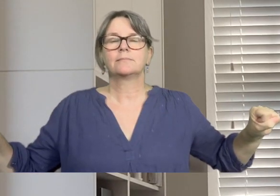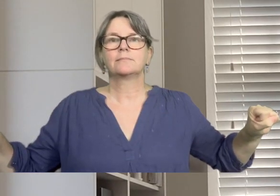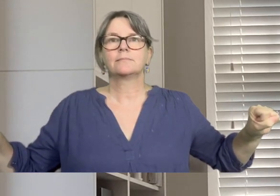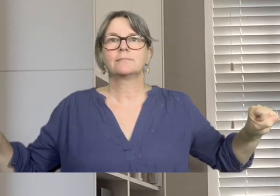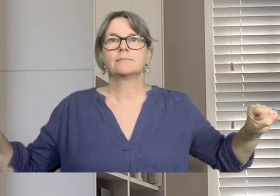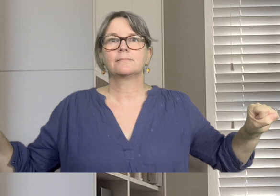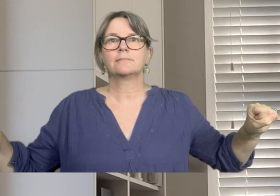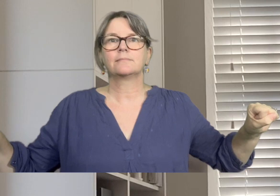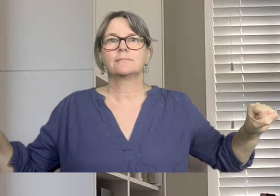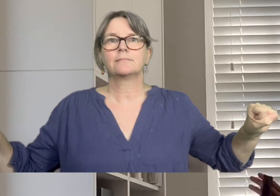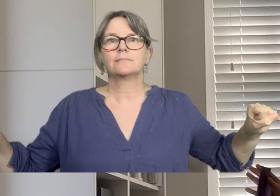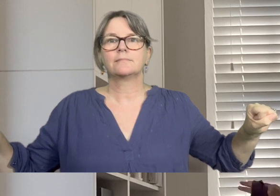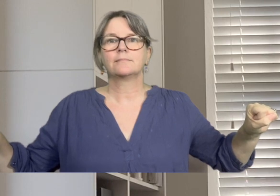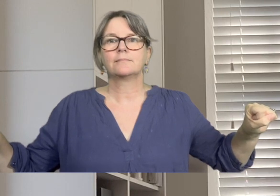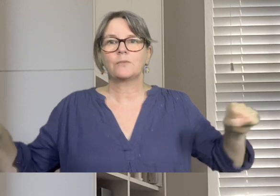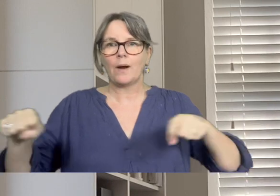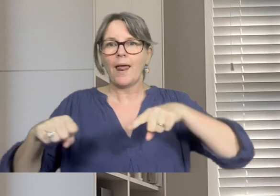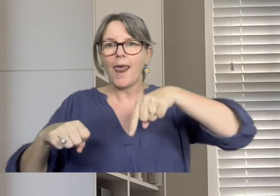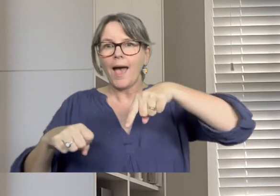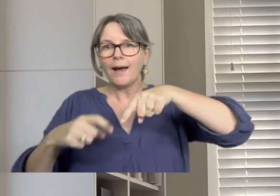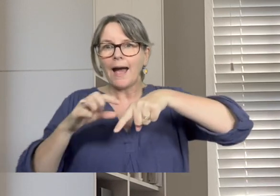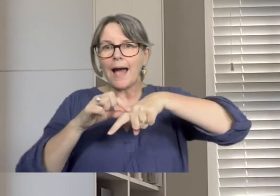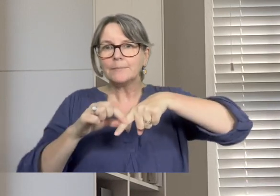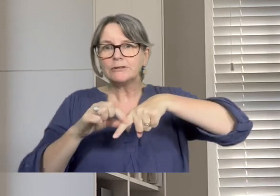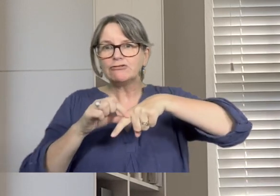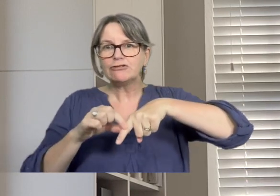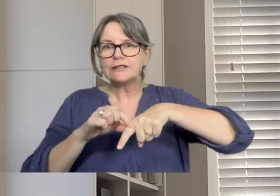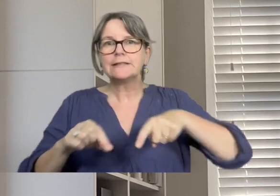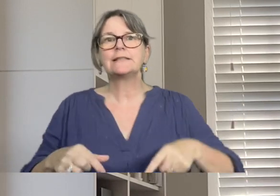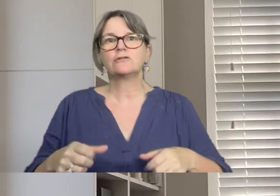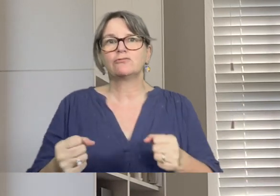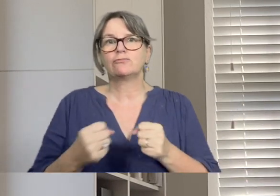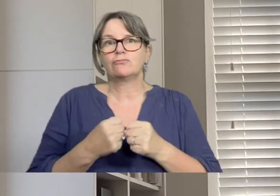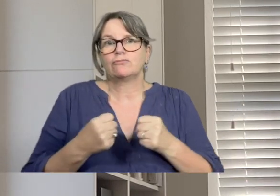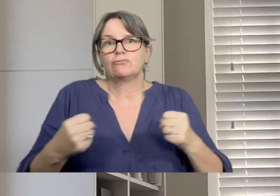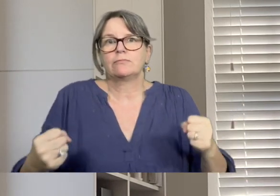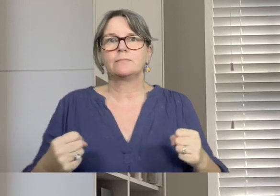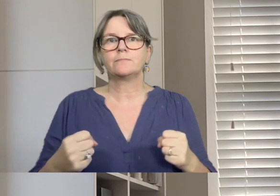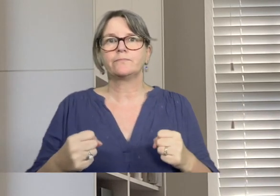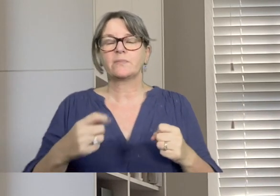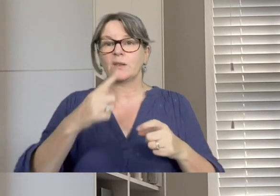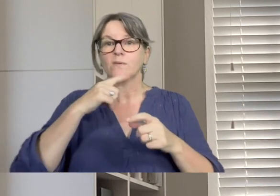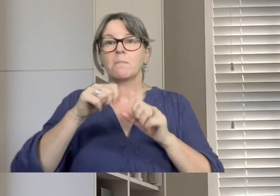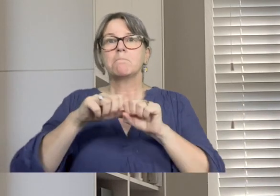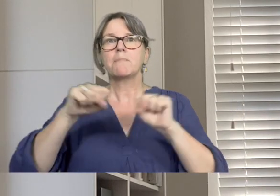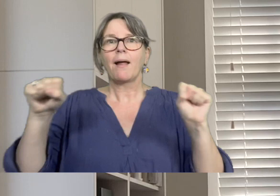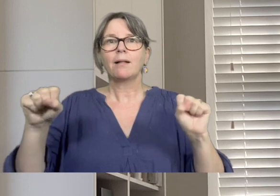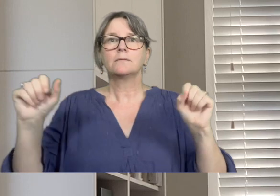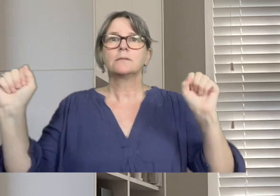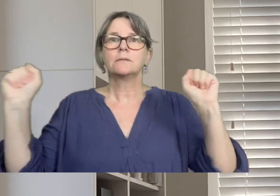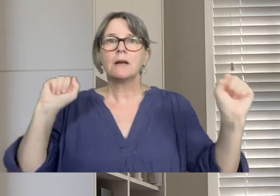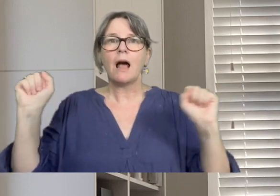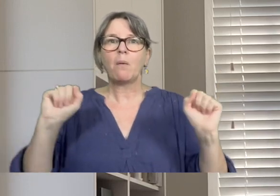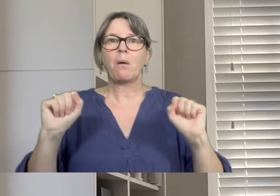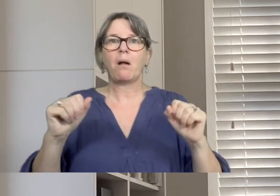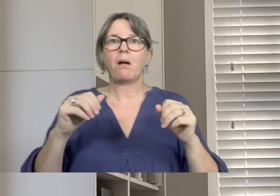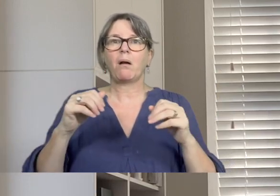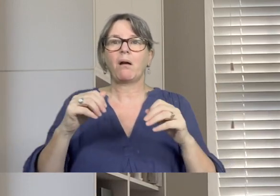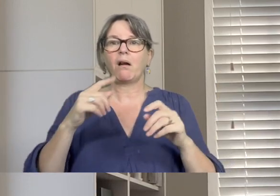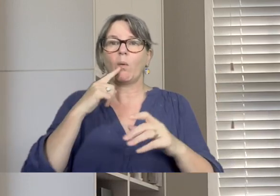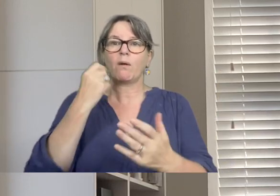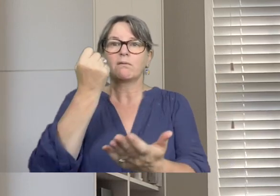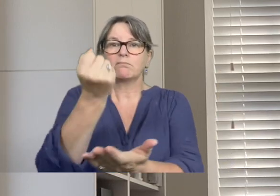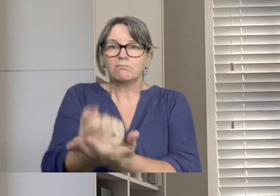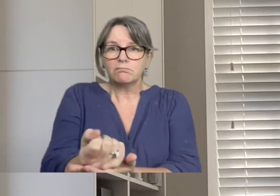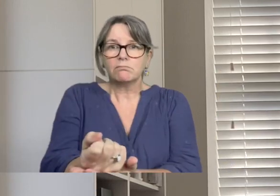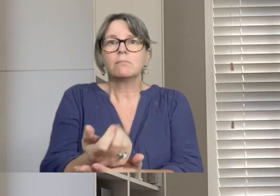a stretchy band, you can use a stretchy band instead. Or as I said, you can go for a belt or a towel, whatever